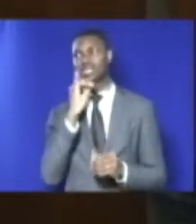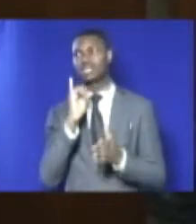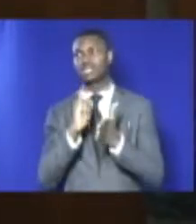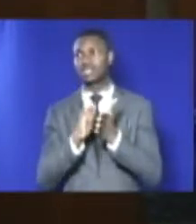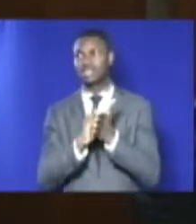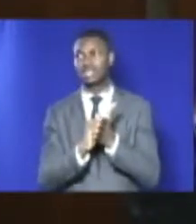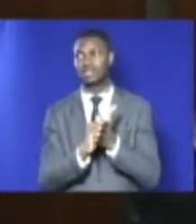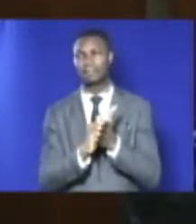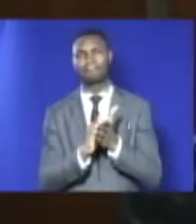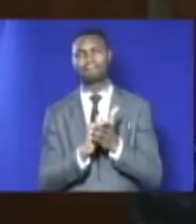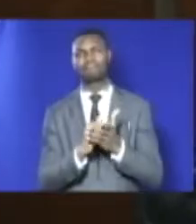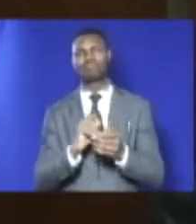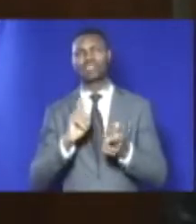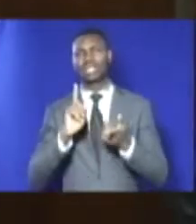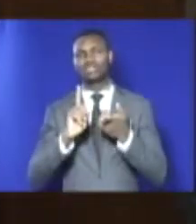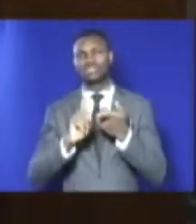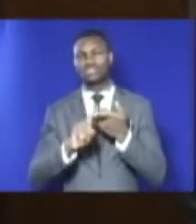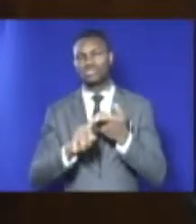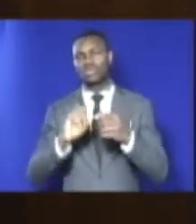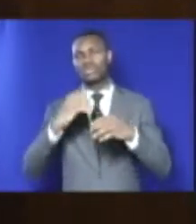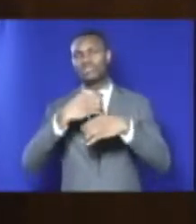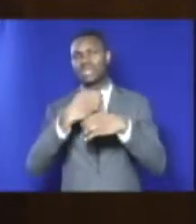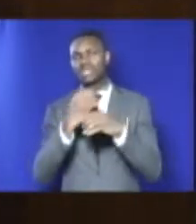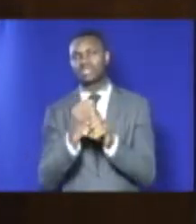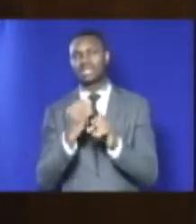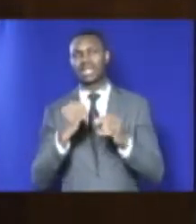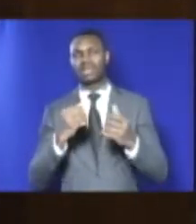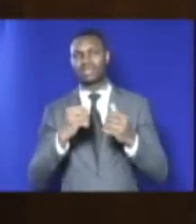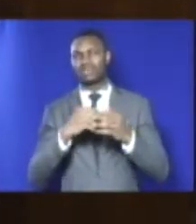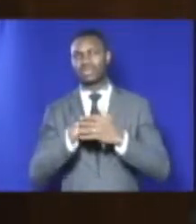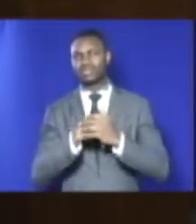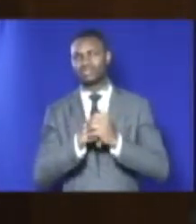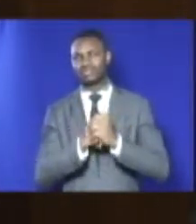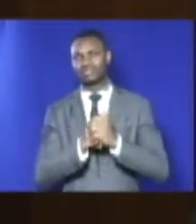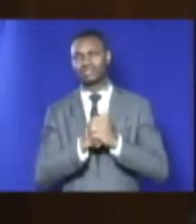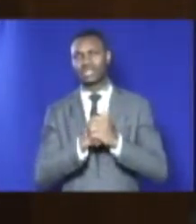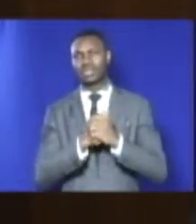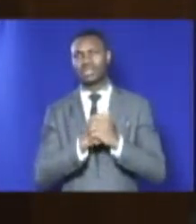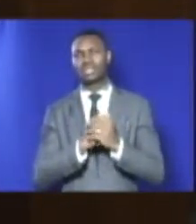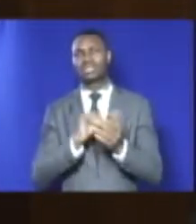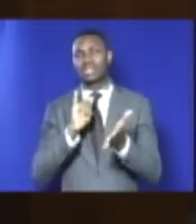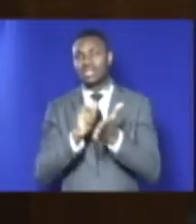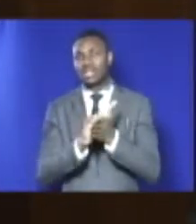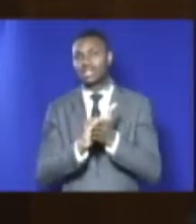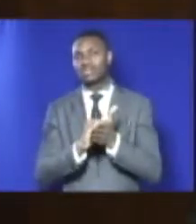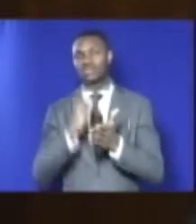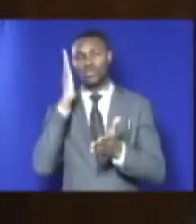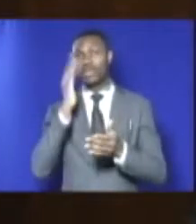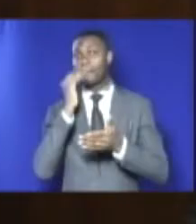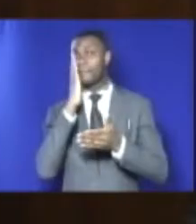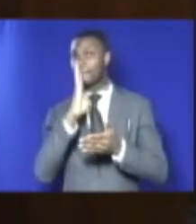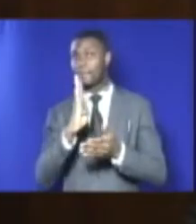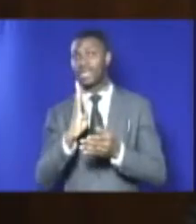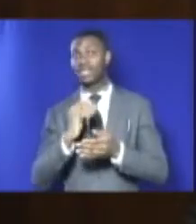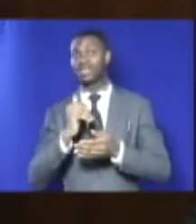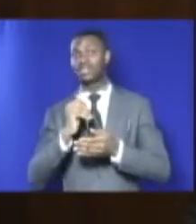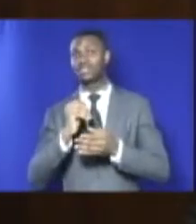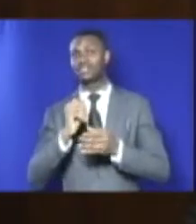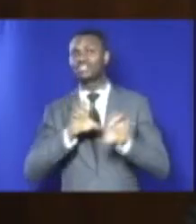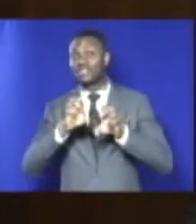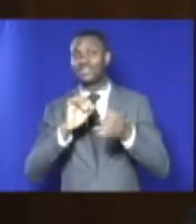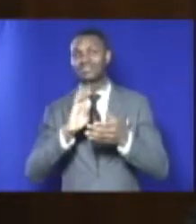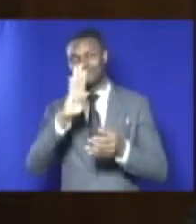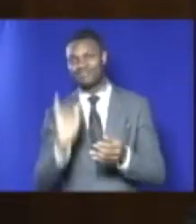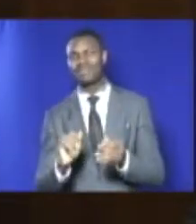in place in those places specific measures that will be administered by the state governments and the